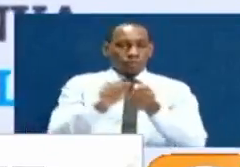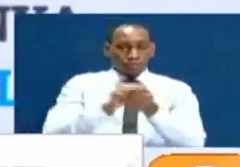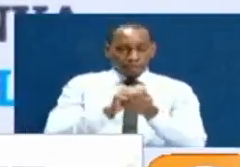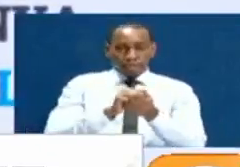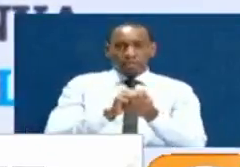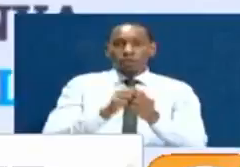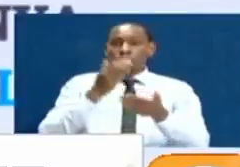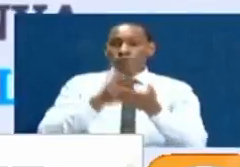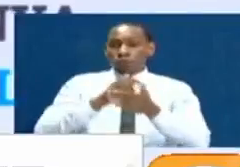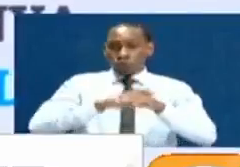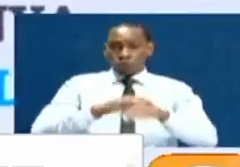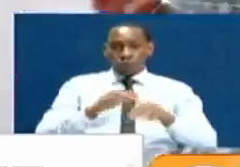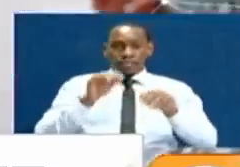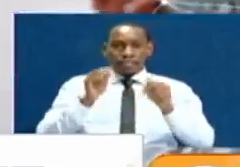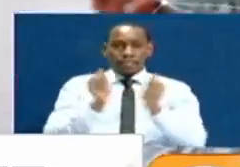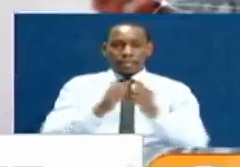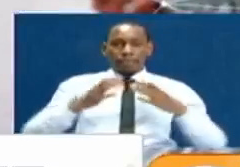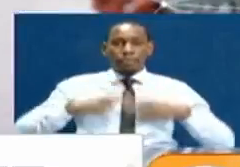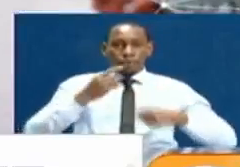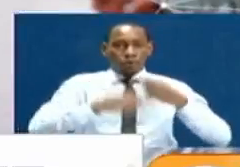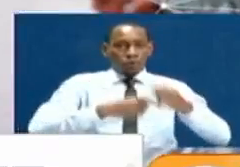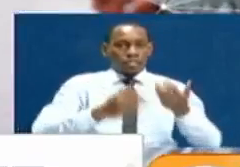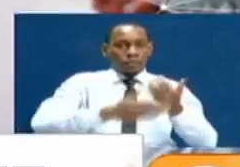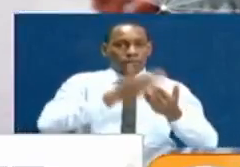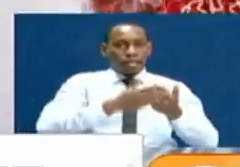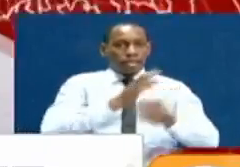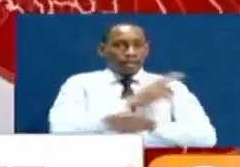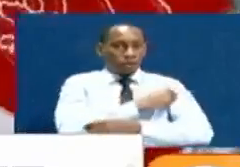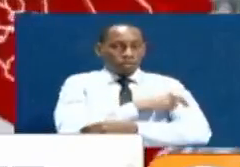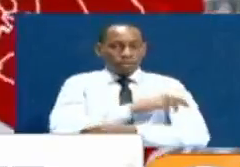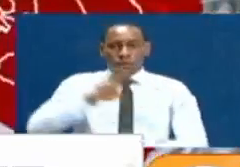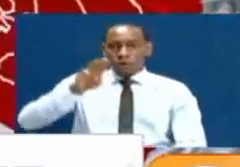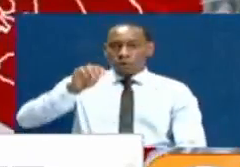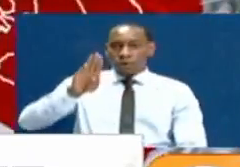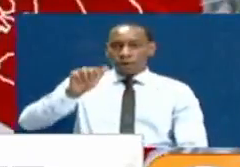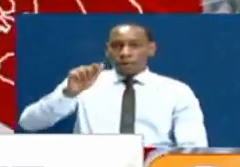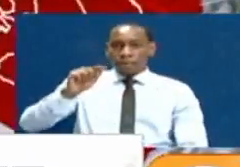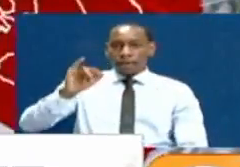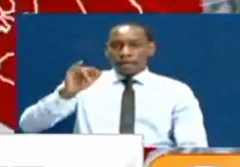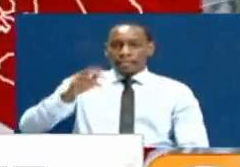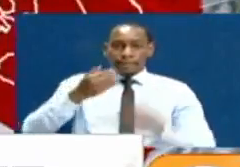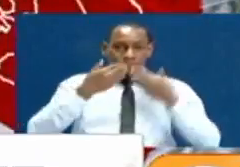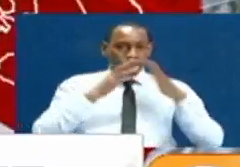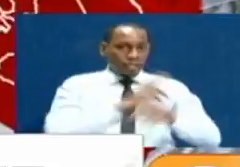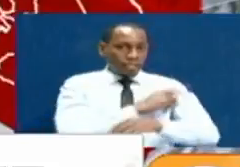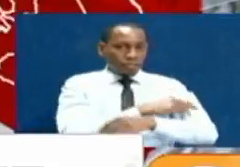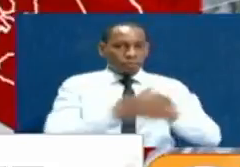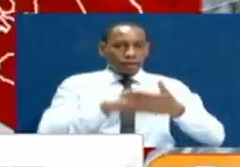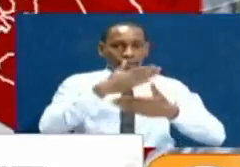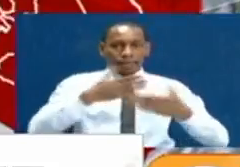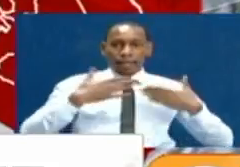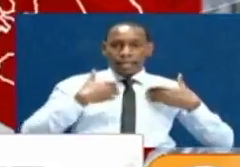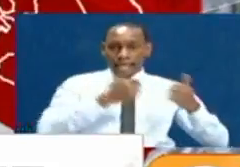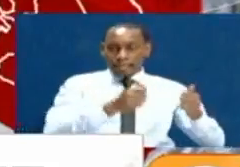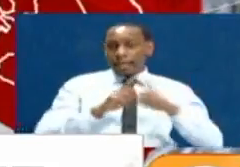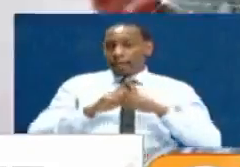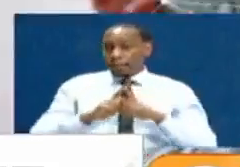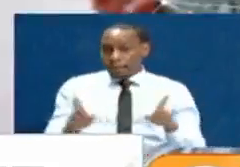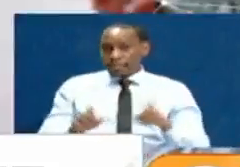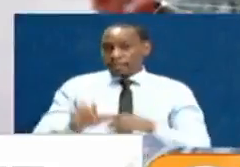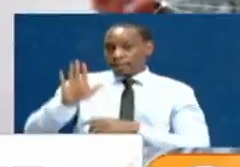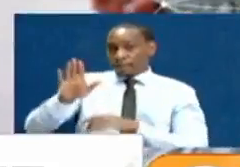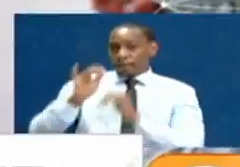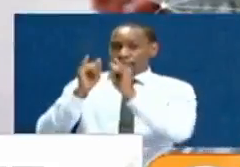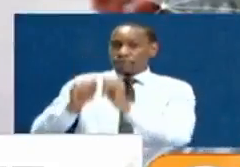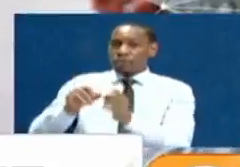to its name. 10 more patients undergoing treatment at the Mbagathi Infectious Disease Unit were discharged after full recovery. However,